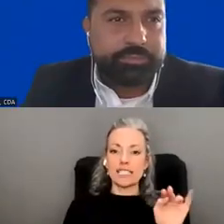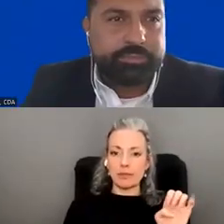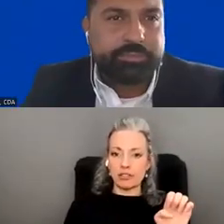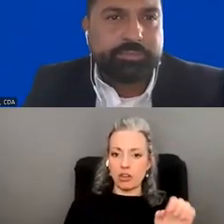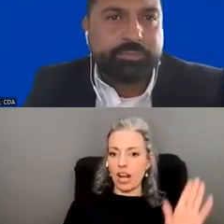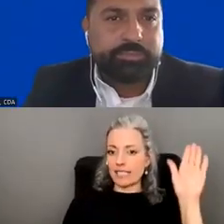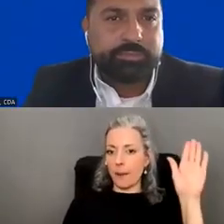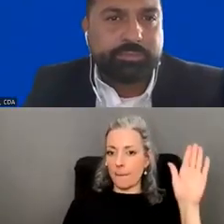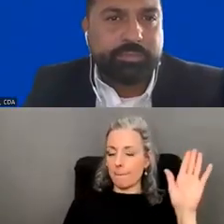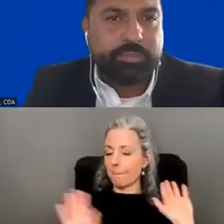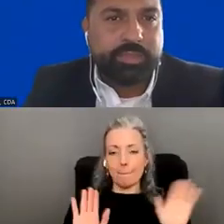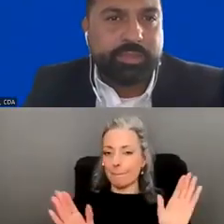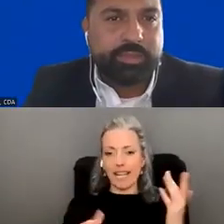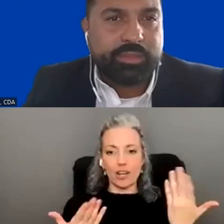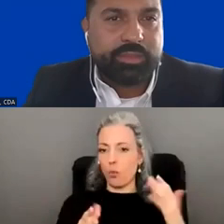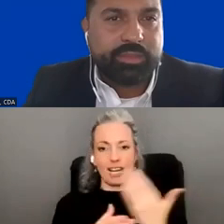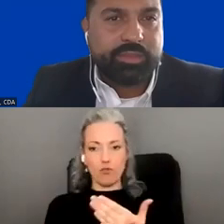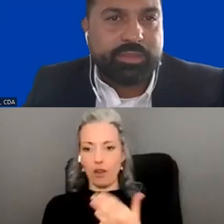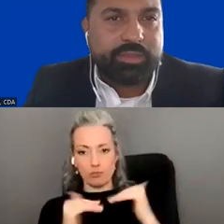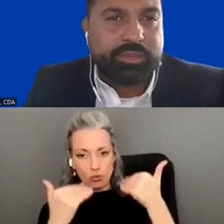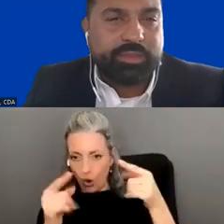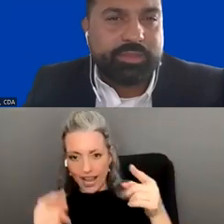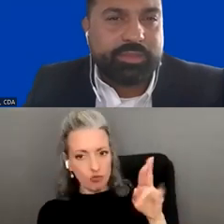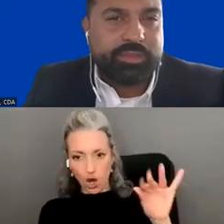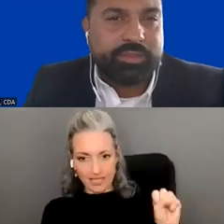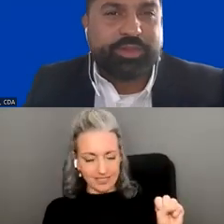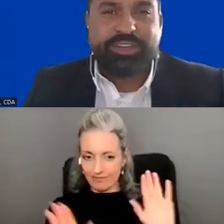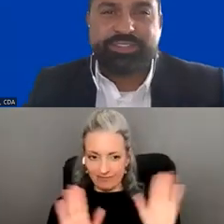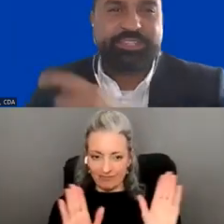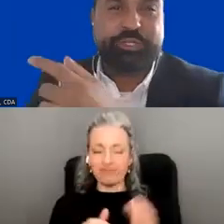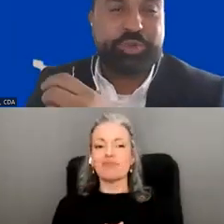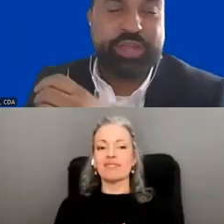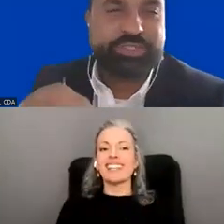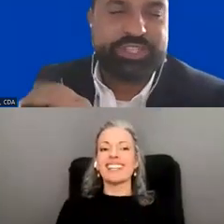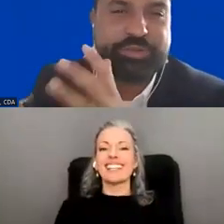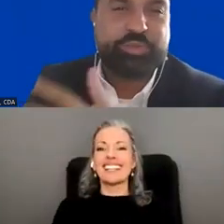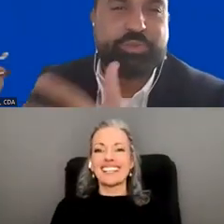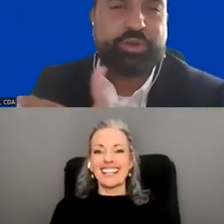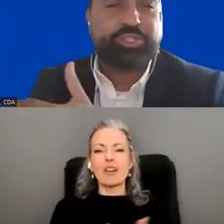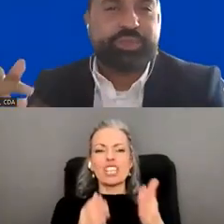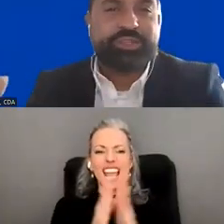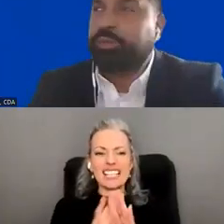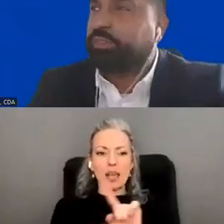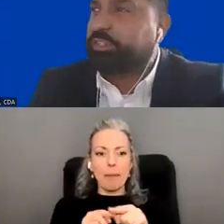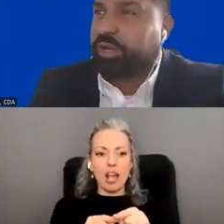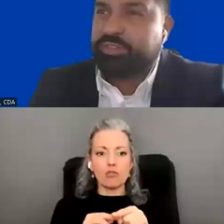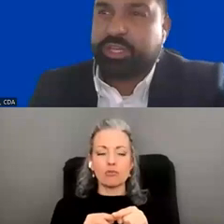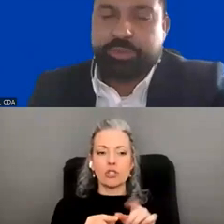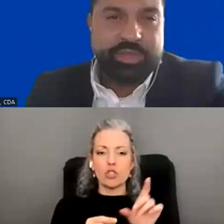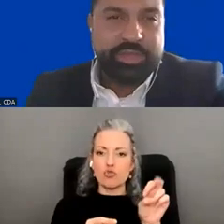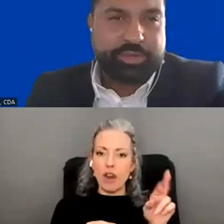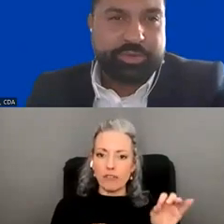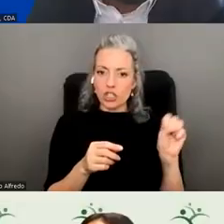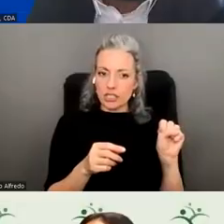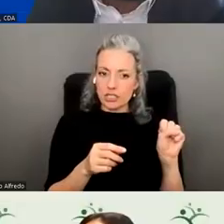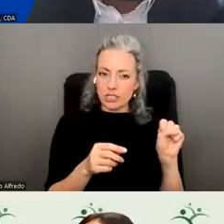Oh, no, go ahead. Respond to that. I'll be shifting. Okay, I was gonna ask about drivers. Just curious what the partnership thinks about these drivers that